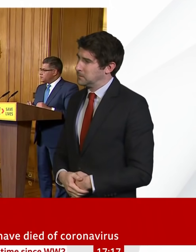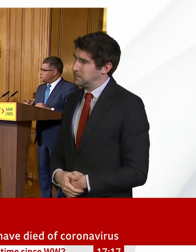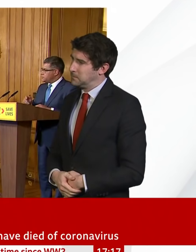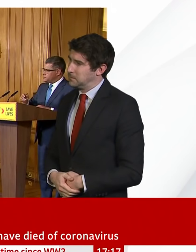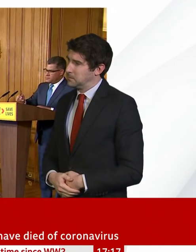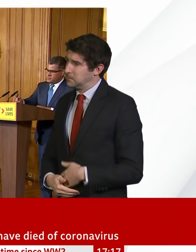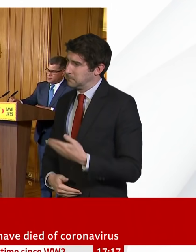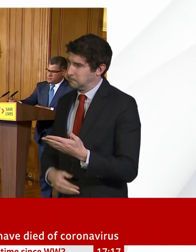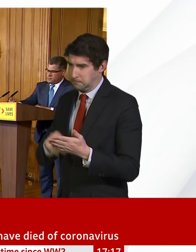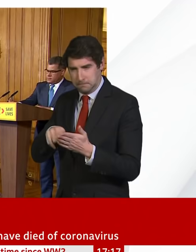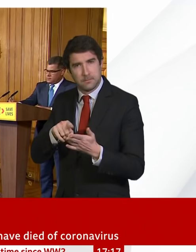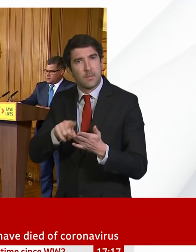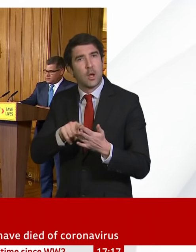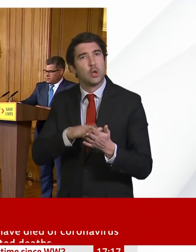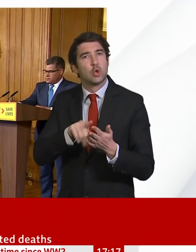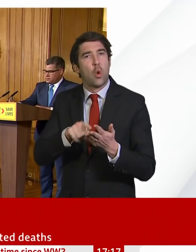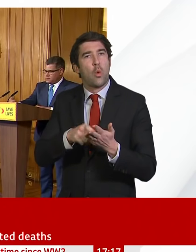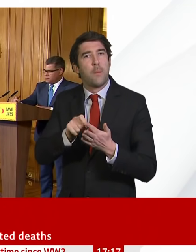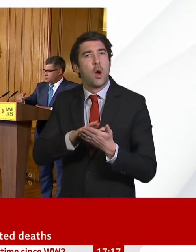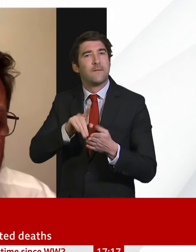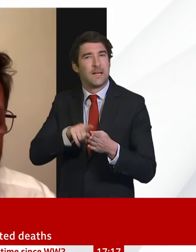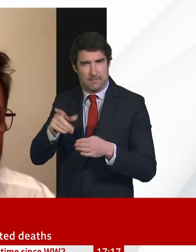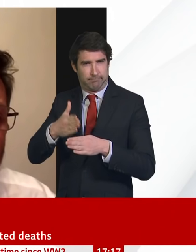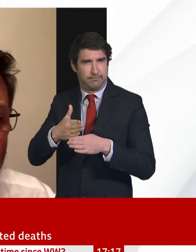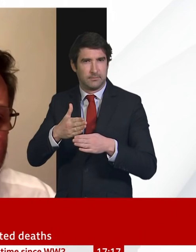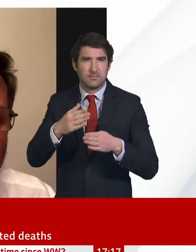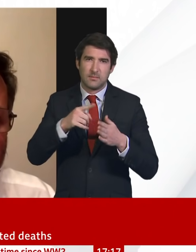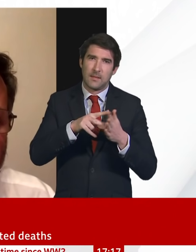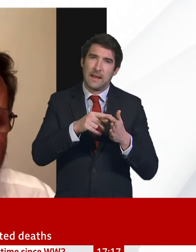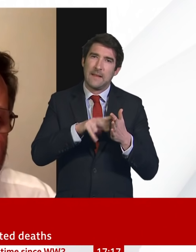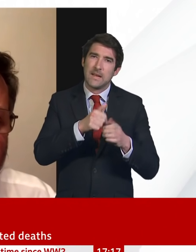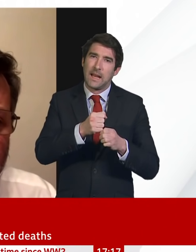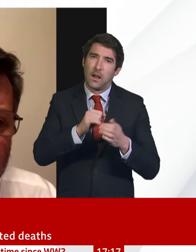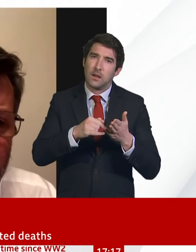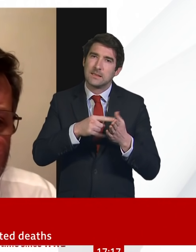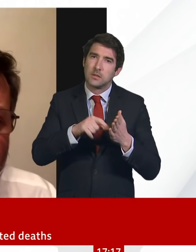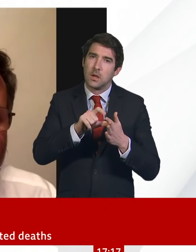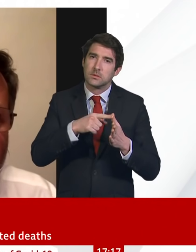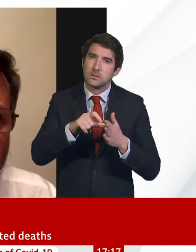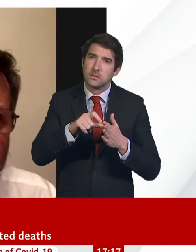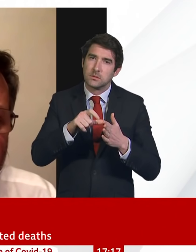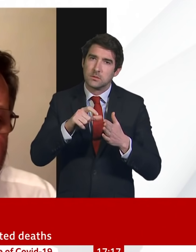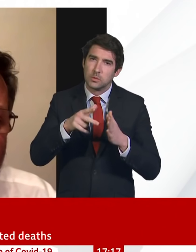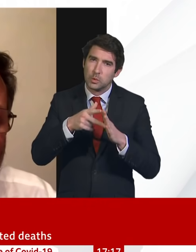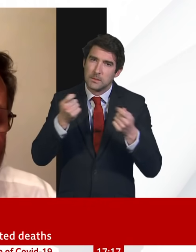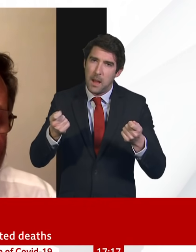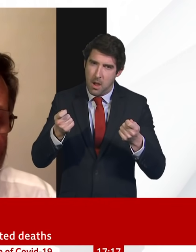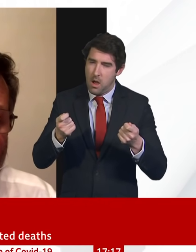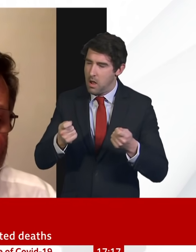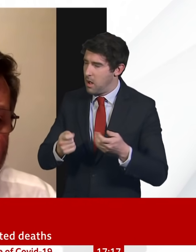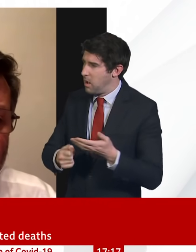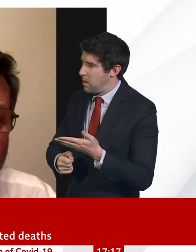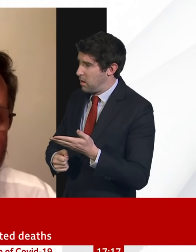Murphy. Joe. Hello. May I ask Yvonne Doyle, if 2,000 NHS staff have been tested so